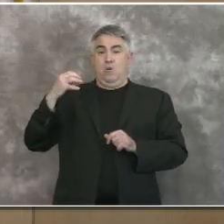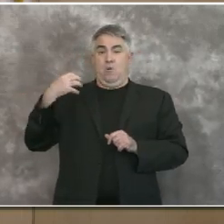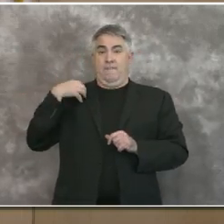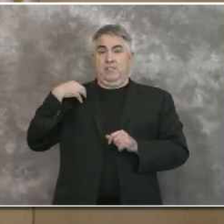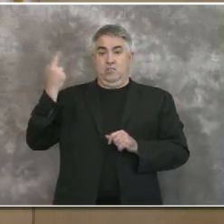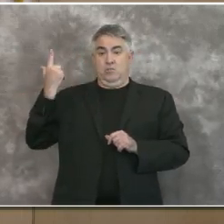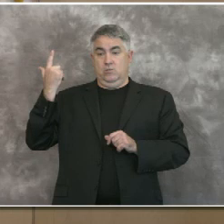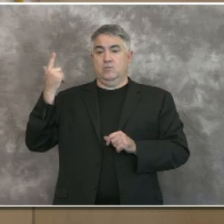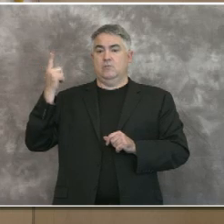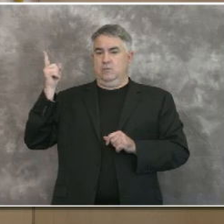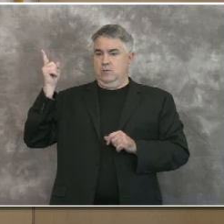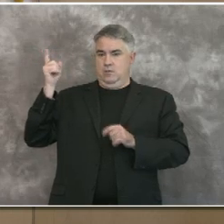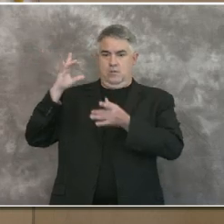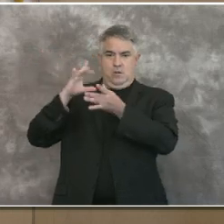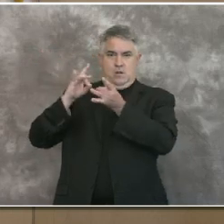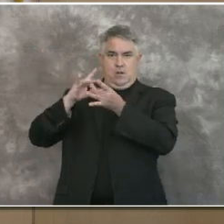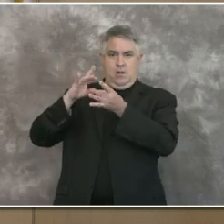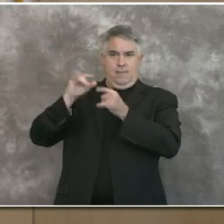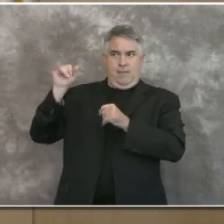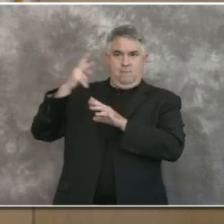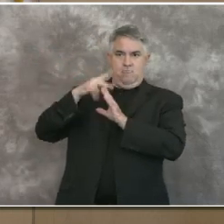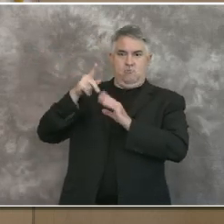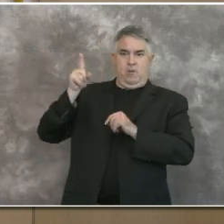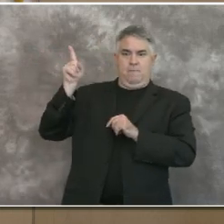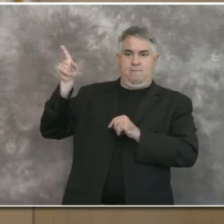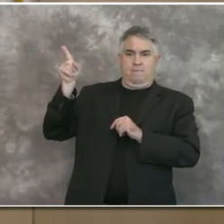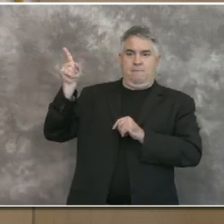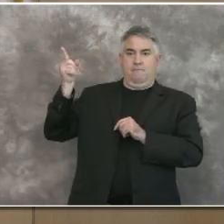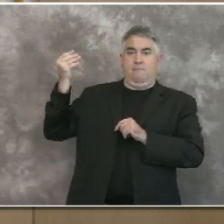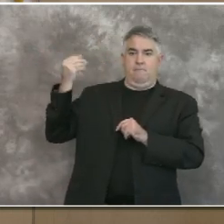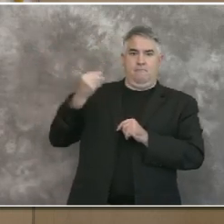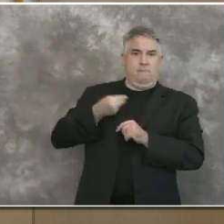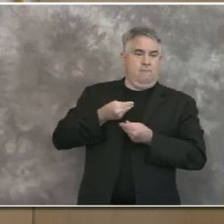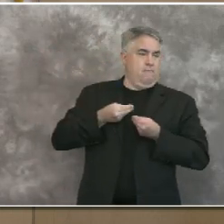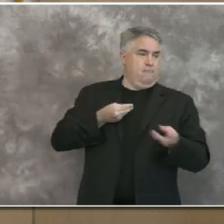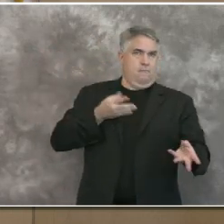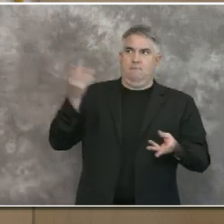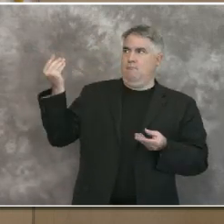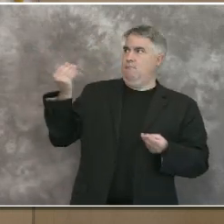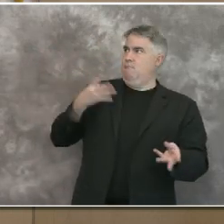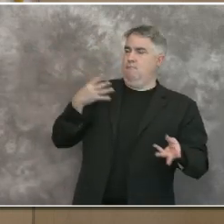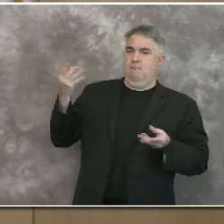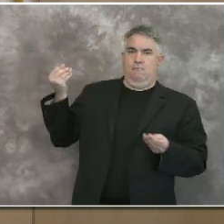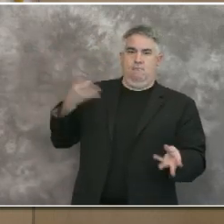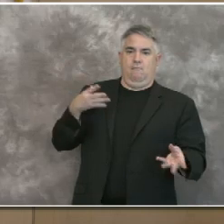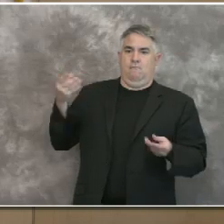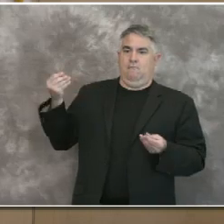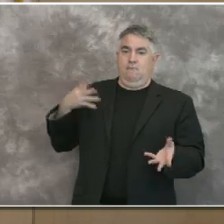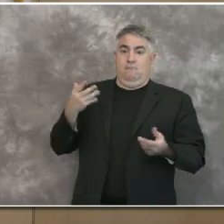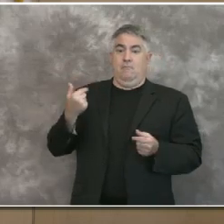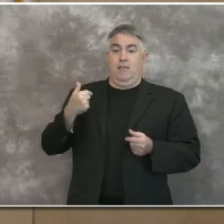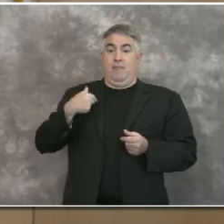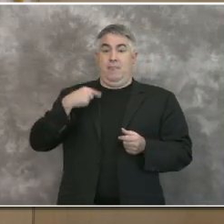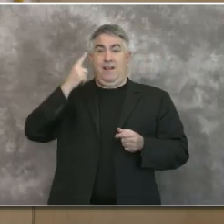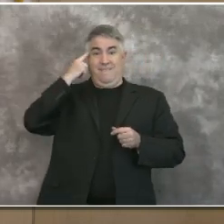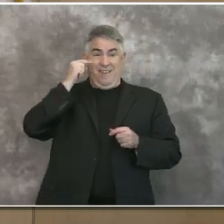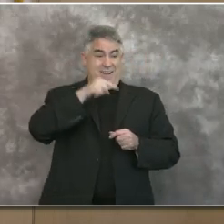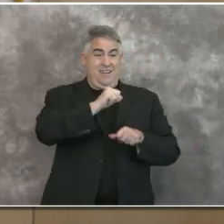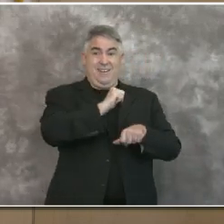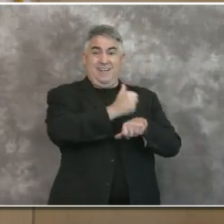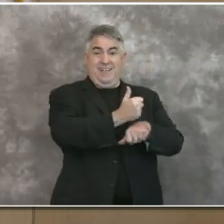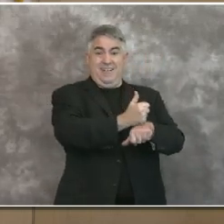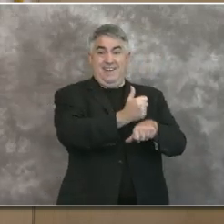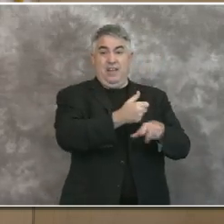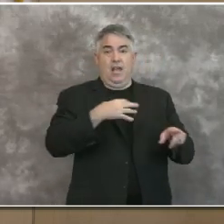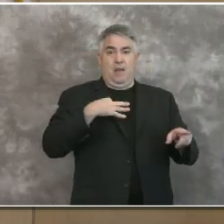the information and the criteria and metrics for the attestation application, which includes